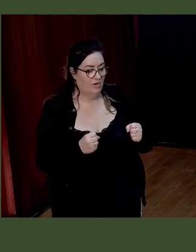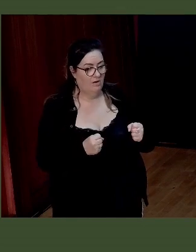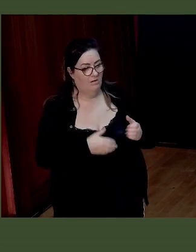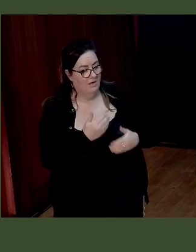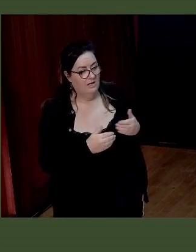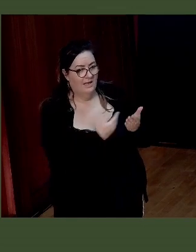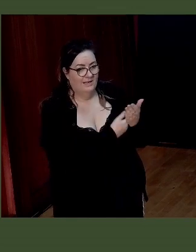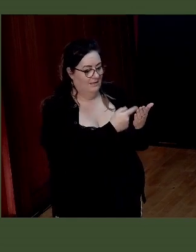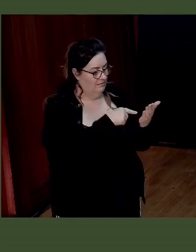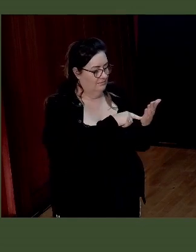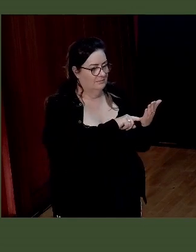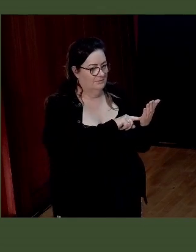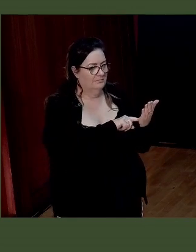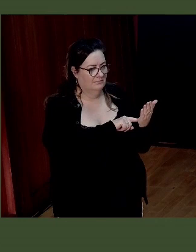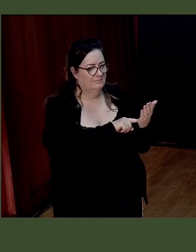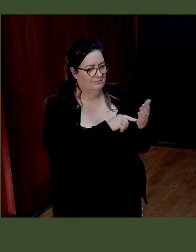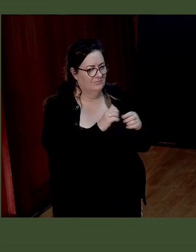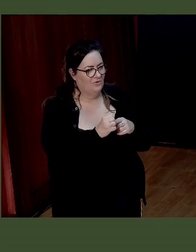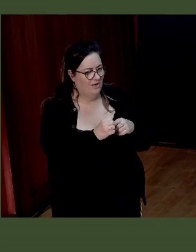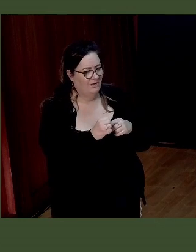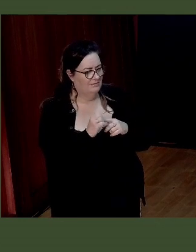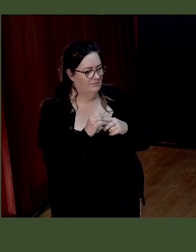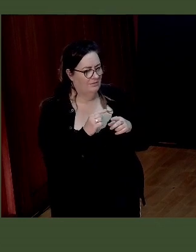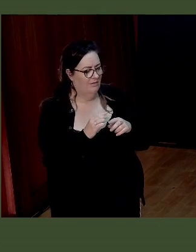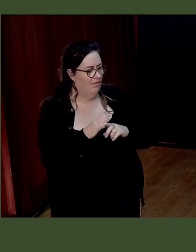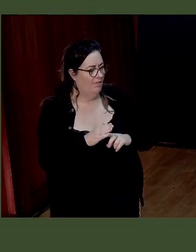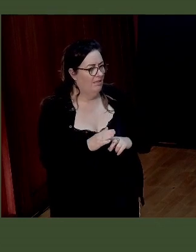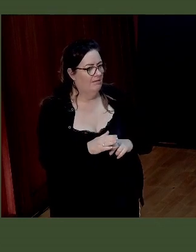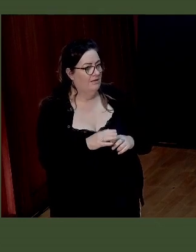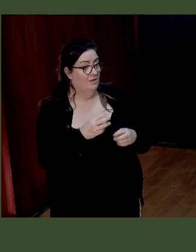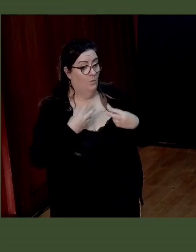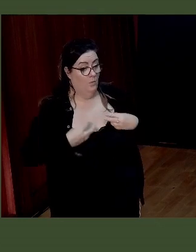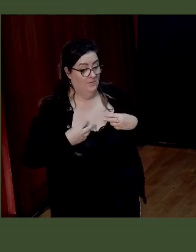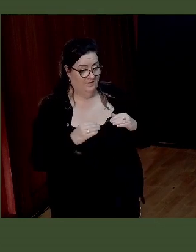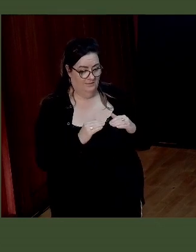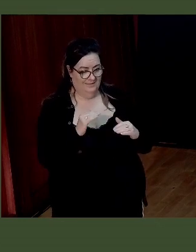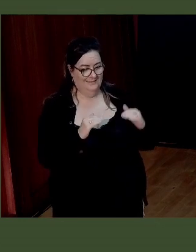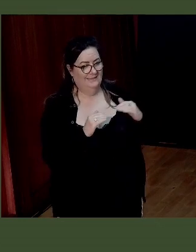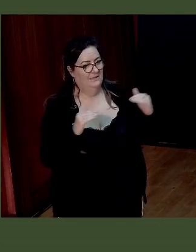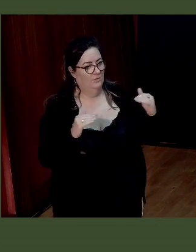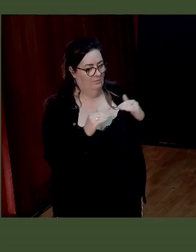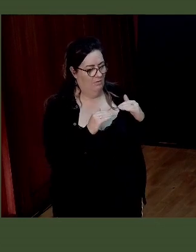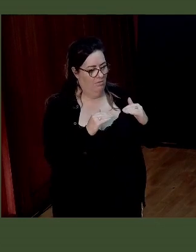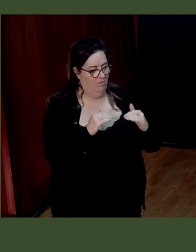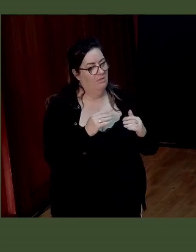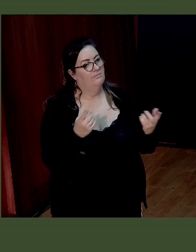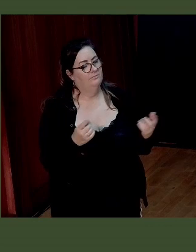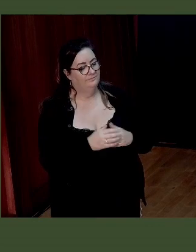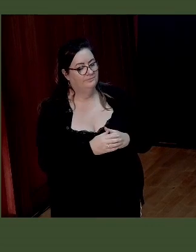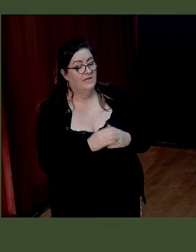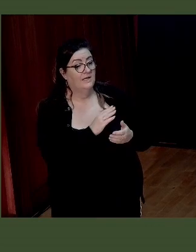ongoing legislative attempt to undermine women's position as equal citizen. The